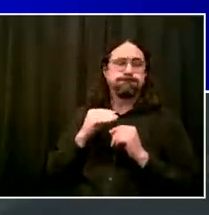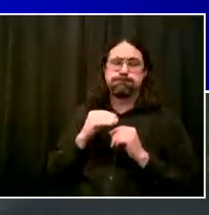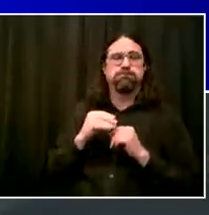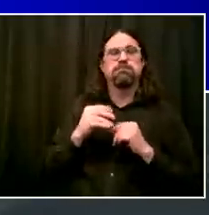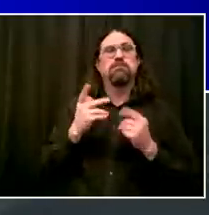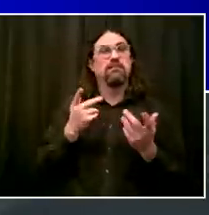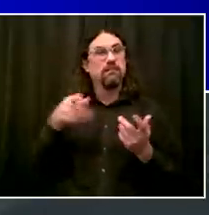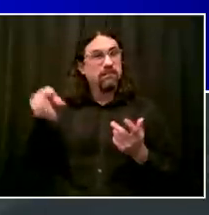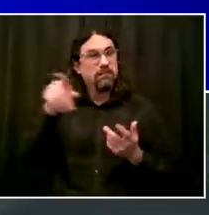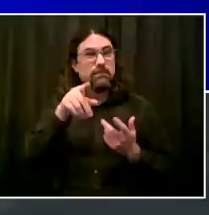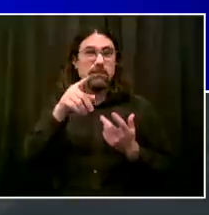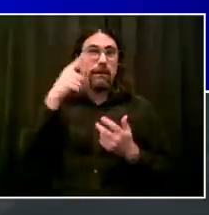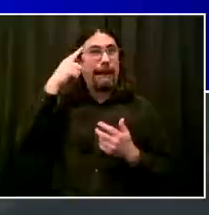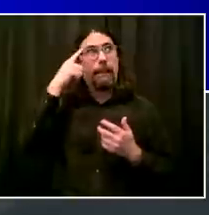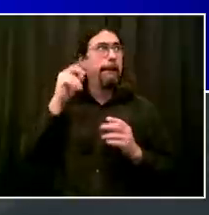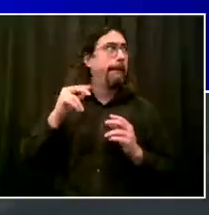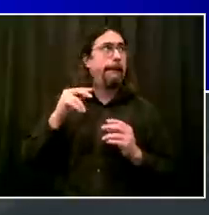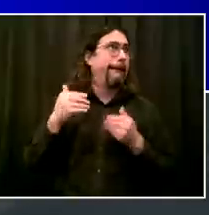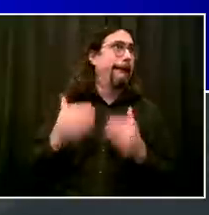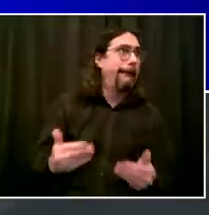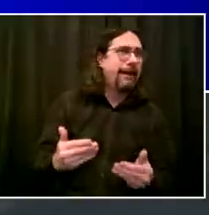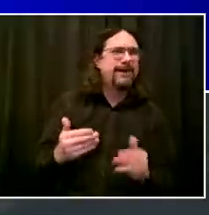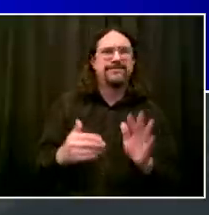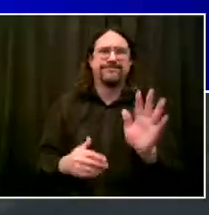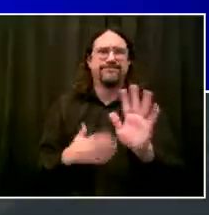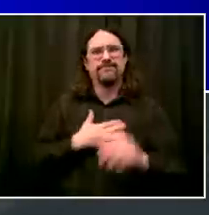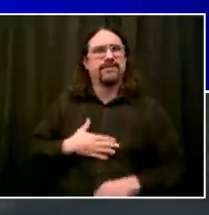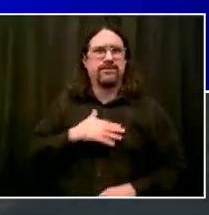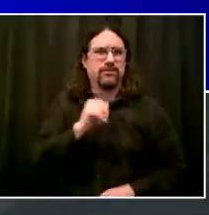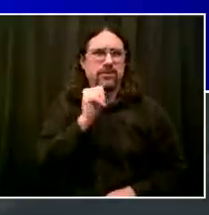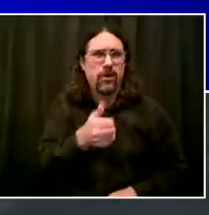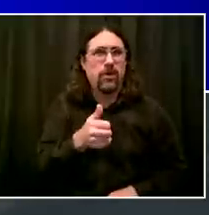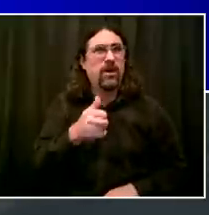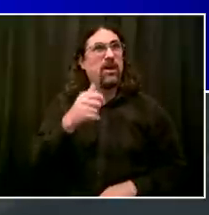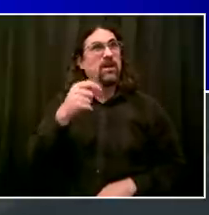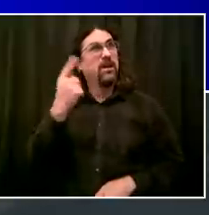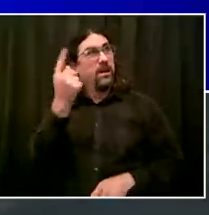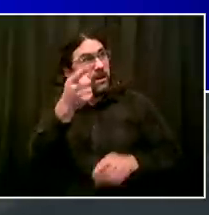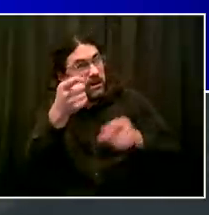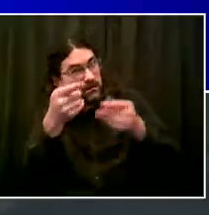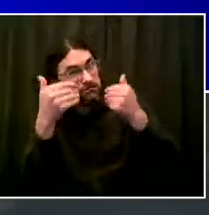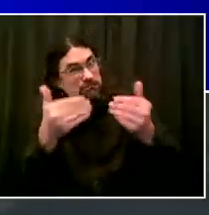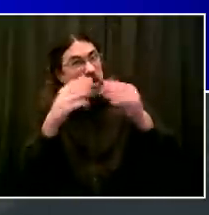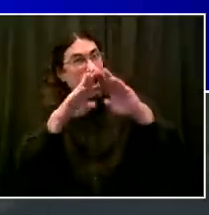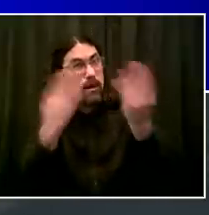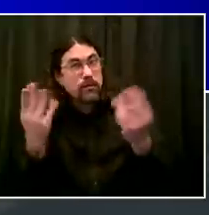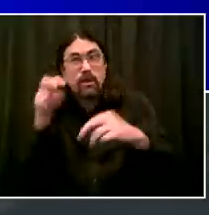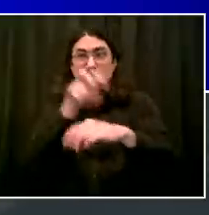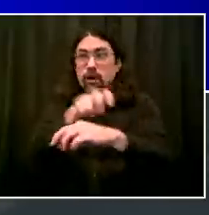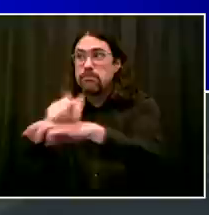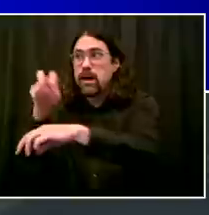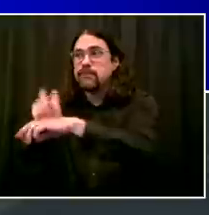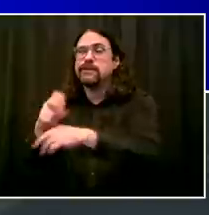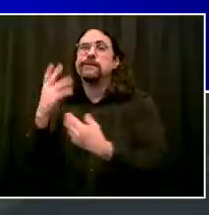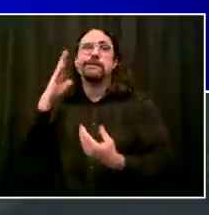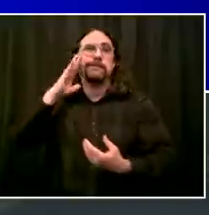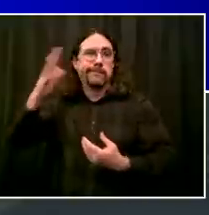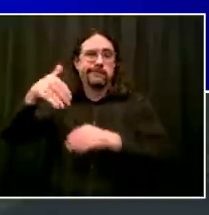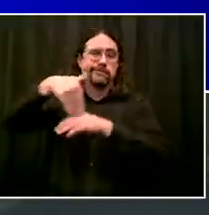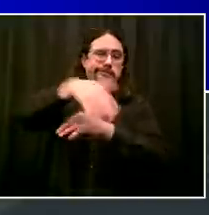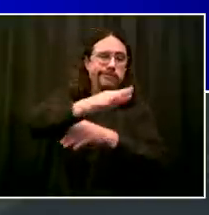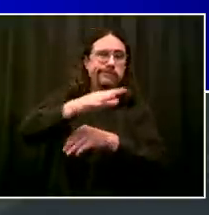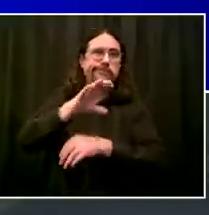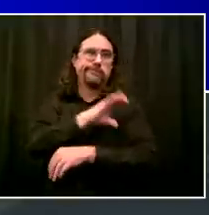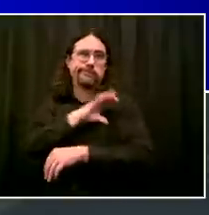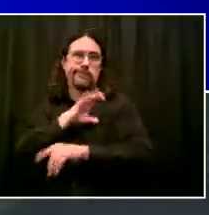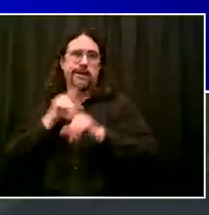reminding people that the idea is if you go to a restaurant or bar, it's for takeout. Keep moving. Or, of course, you can get